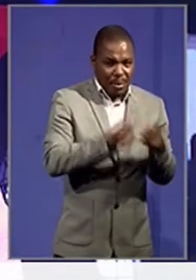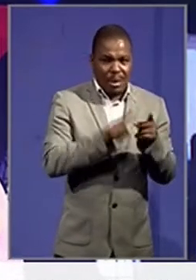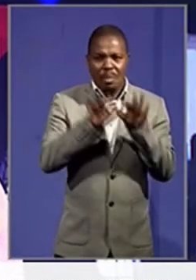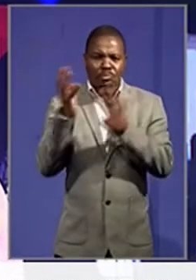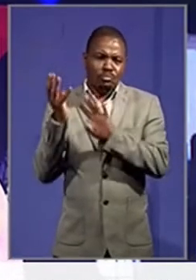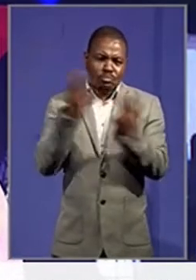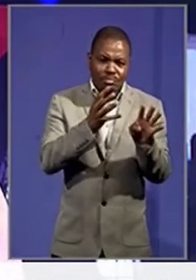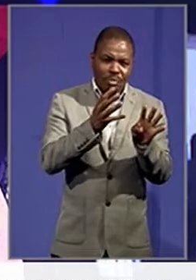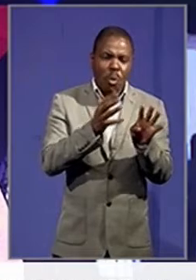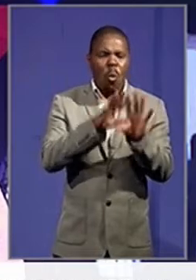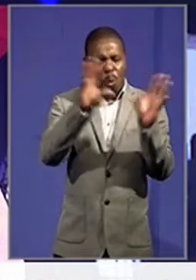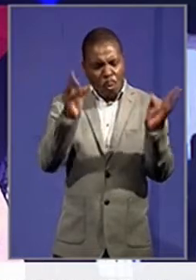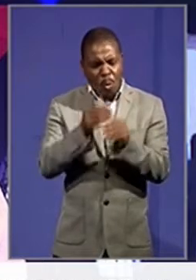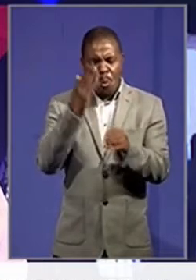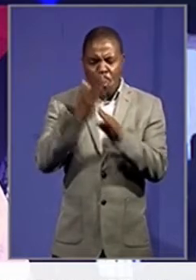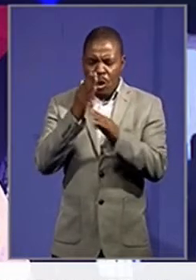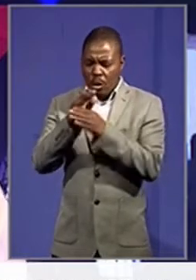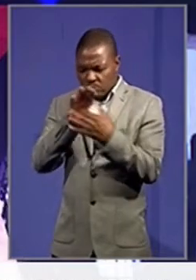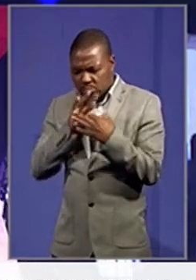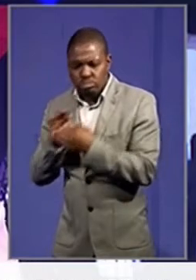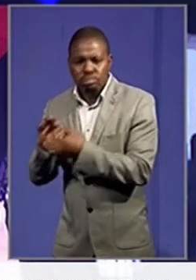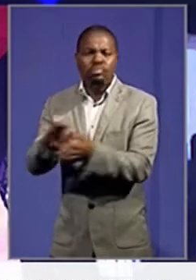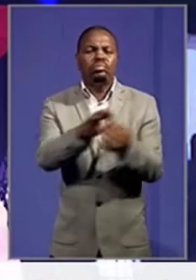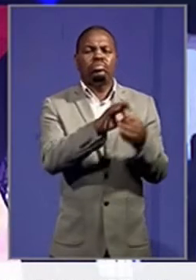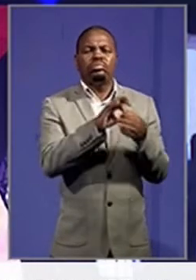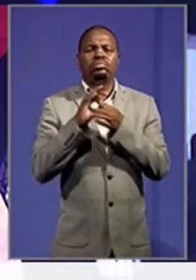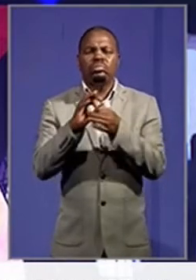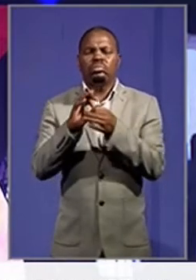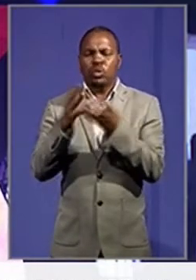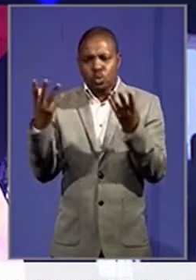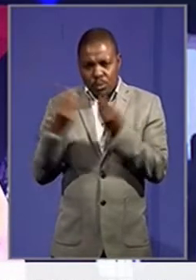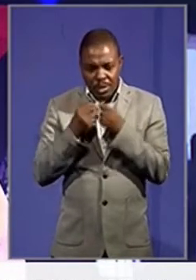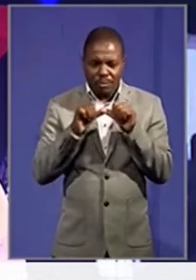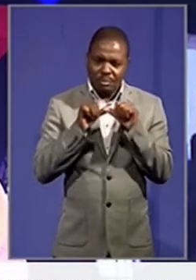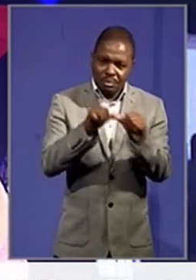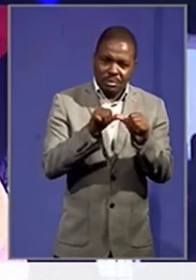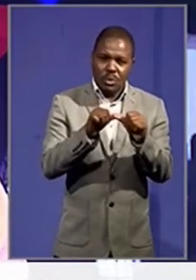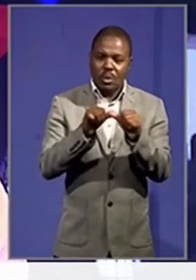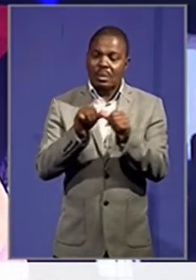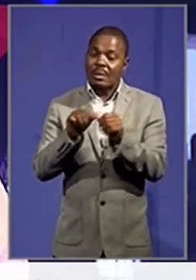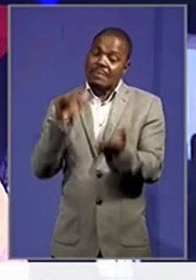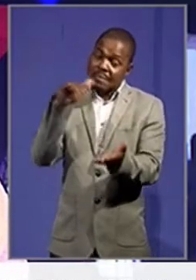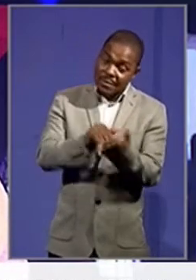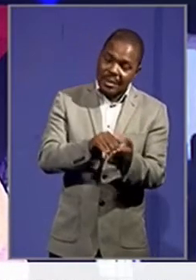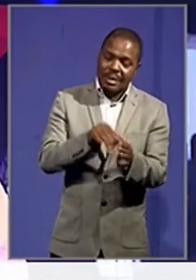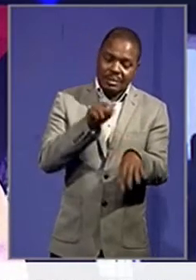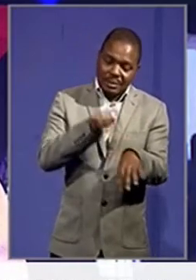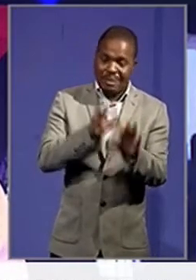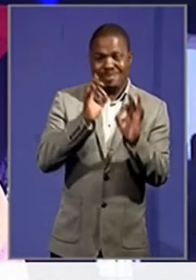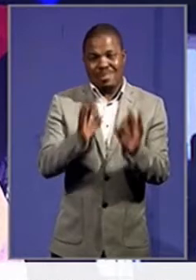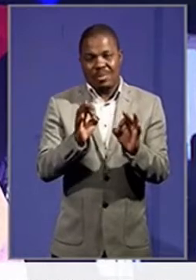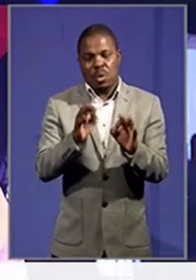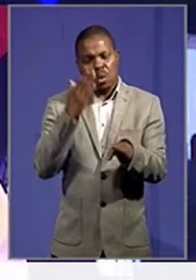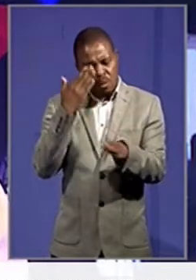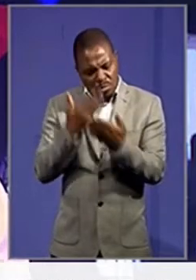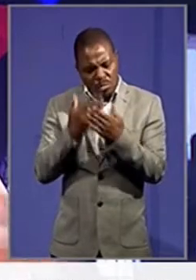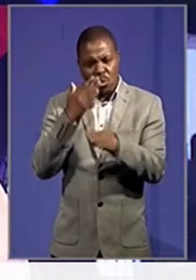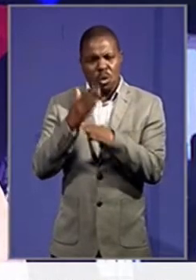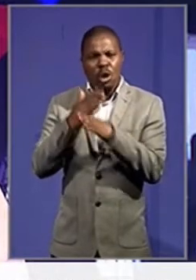di-stadium ga re ka sebedisana ka ga mmoo re ra kgona re e pele ka nako e tshwanang kao fela re tseba re tlame re fitlhile stadium nako e sane e dumela re tla kgona go sebedisana